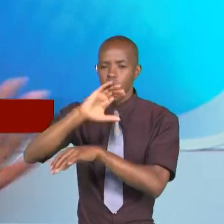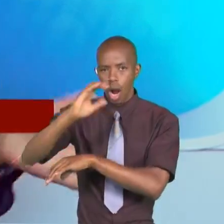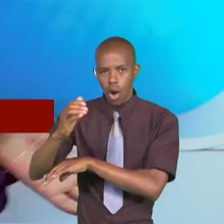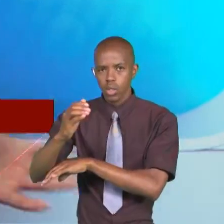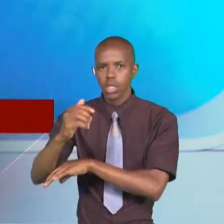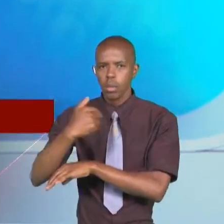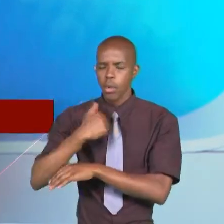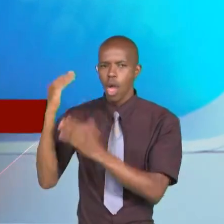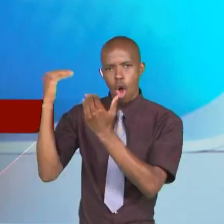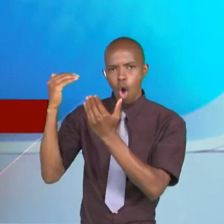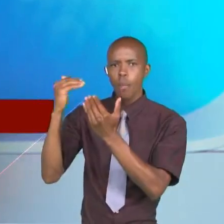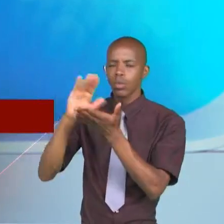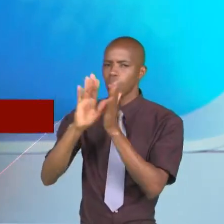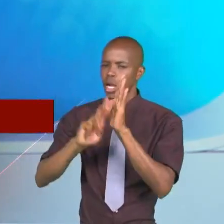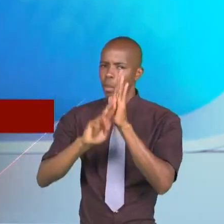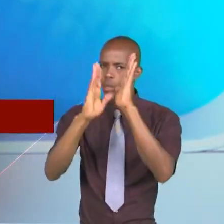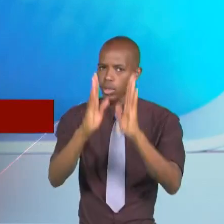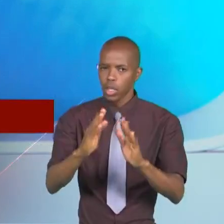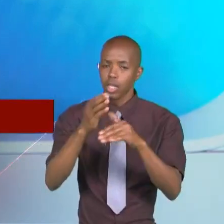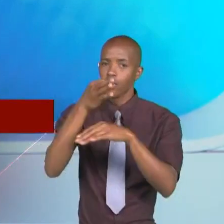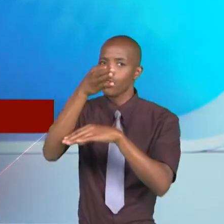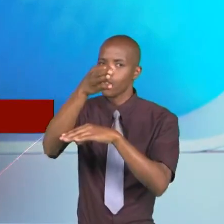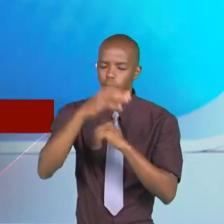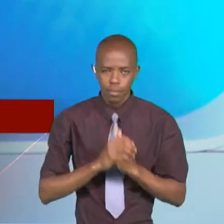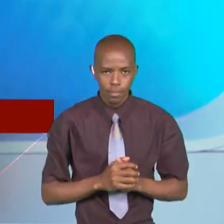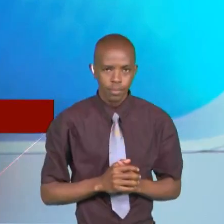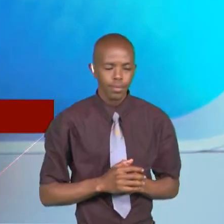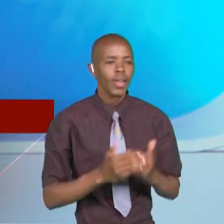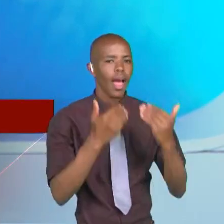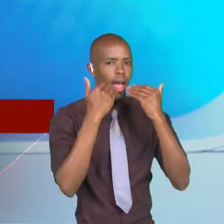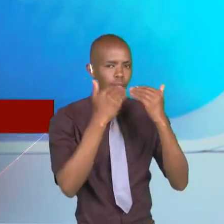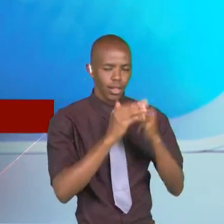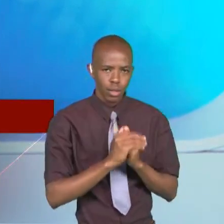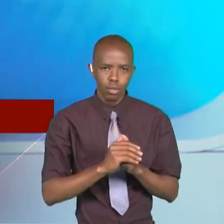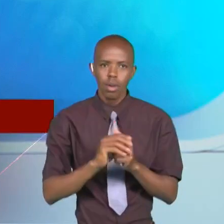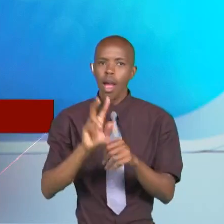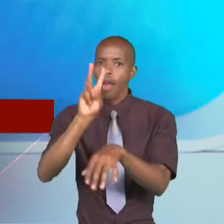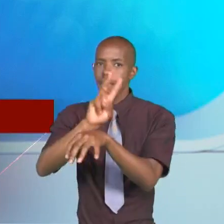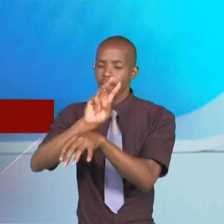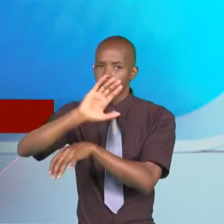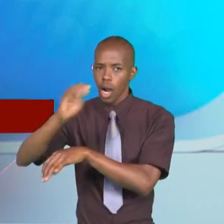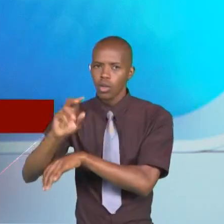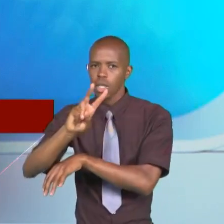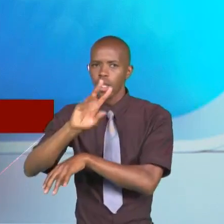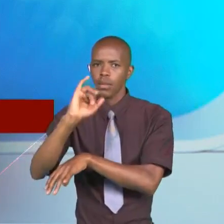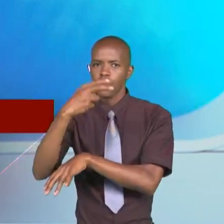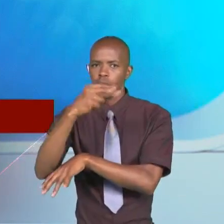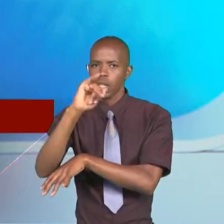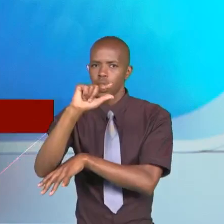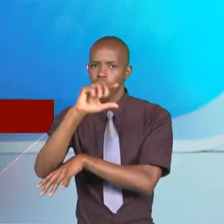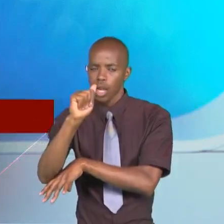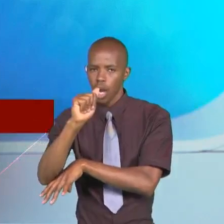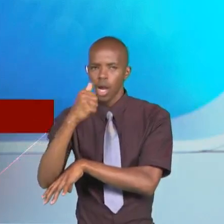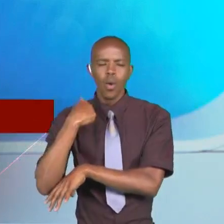hope to be a representative of at some point. Congratulations when you get that. Thank you. Vihiga County is an interesting county because even